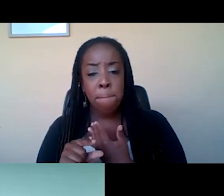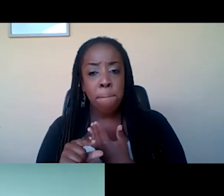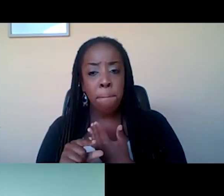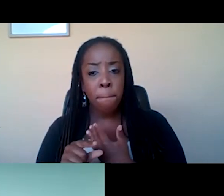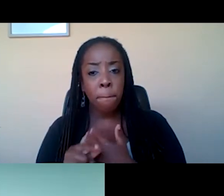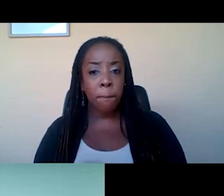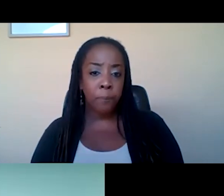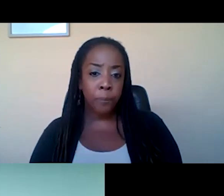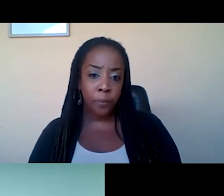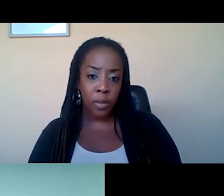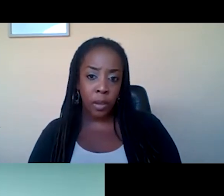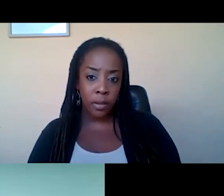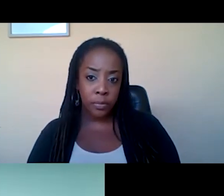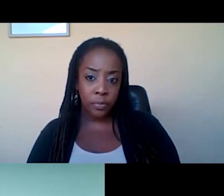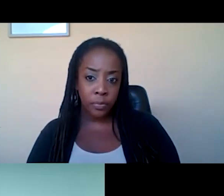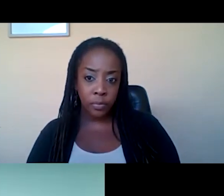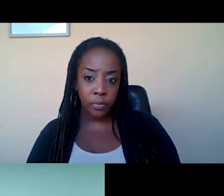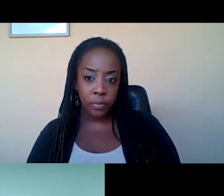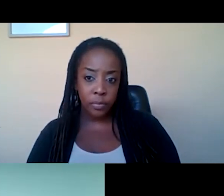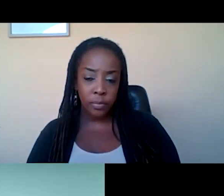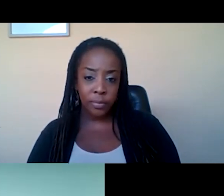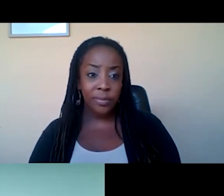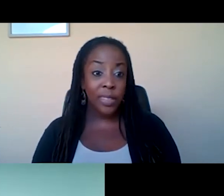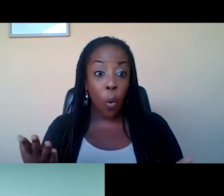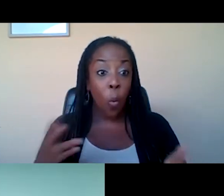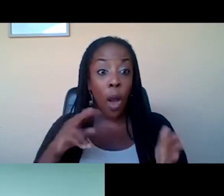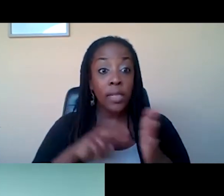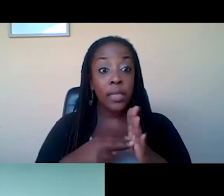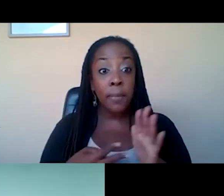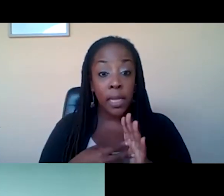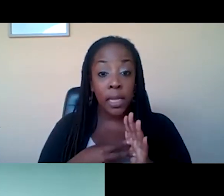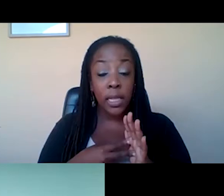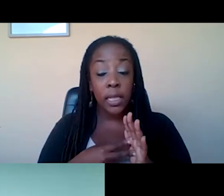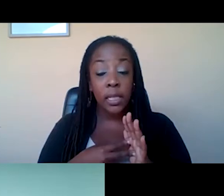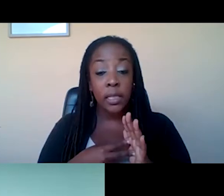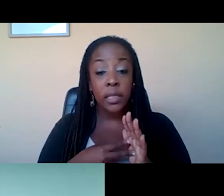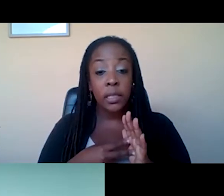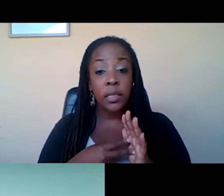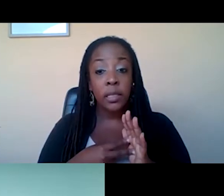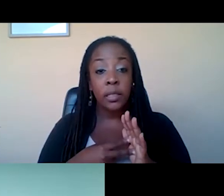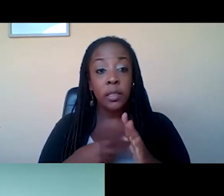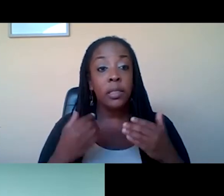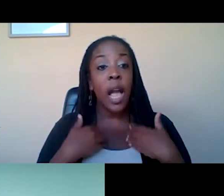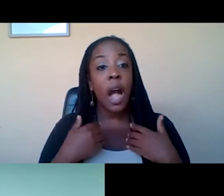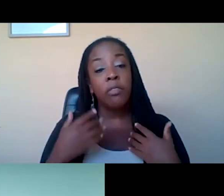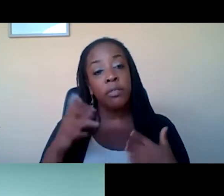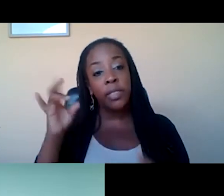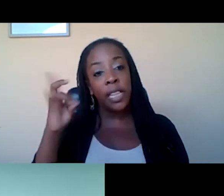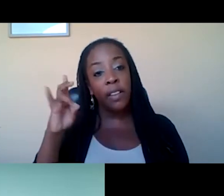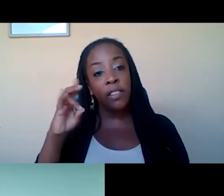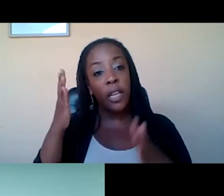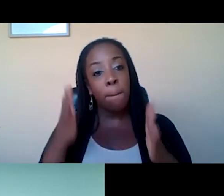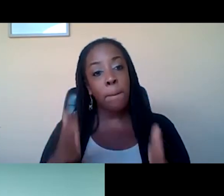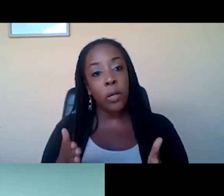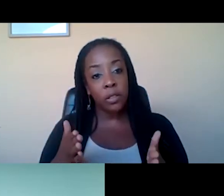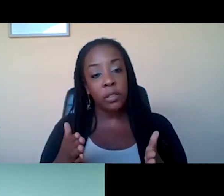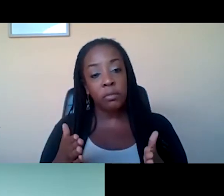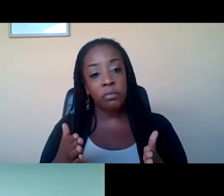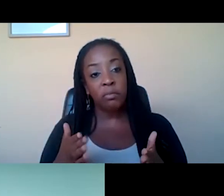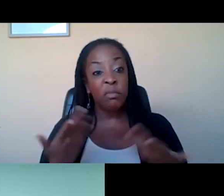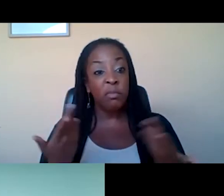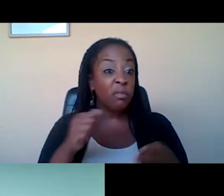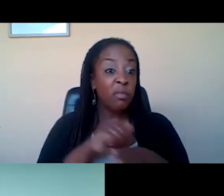that program, what it meant was you had 17 persons who were trained in different